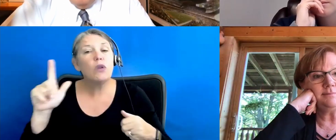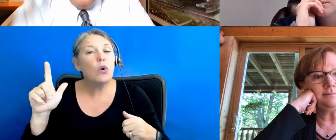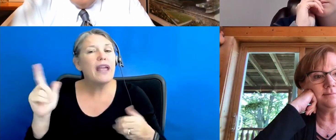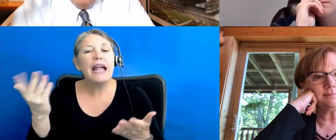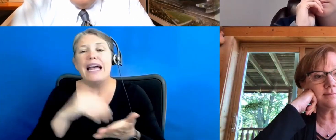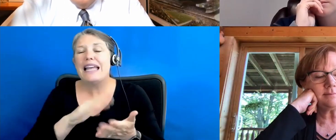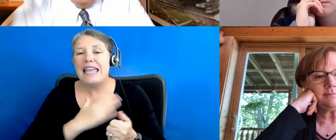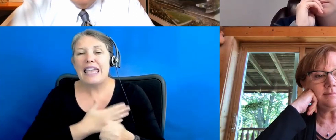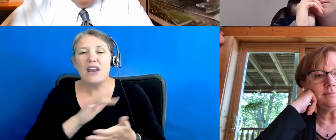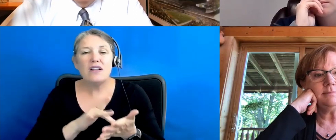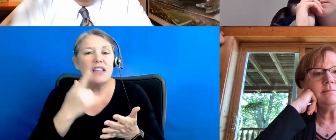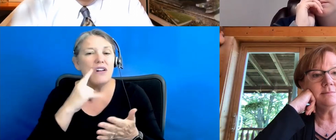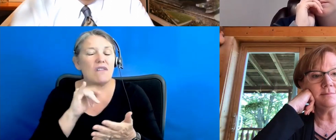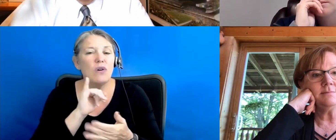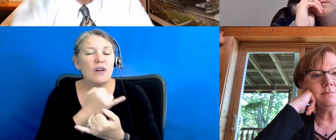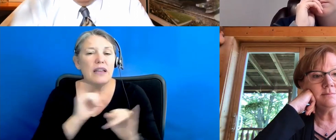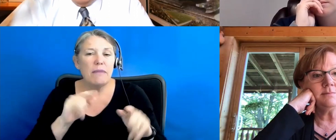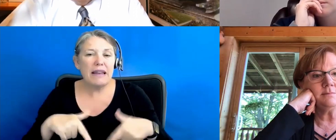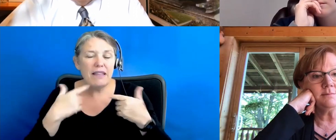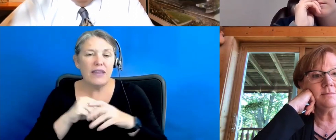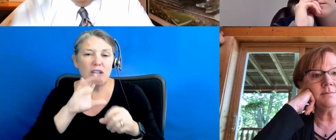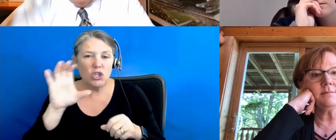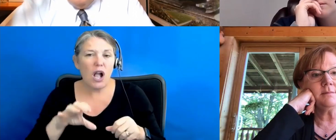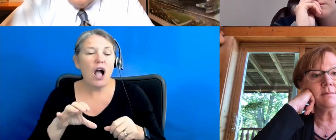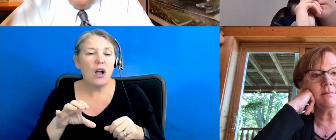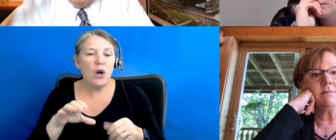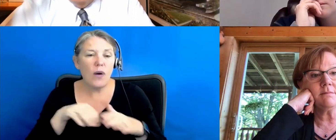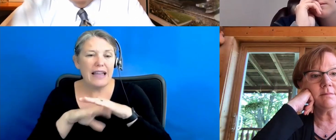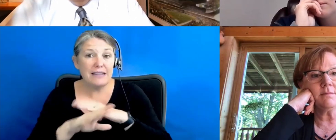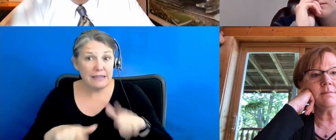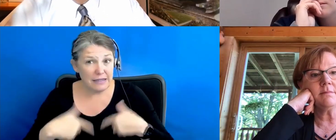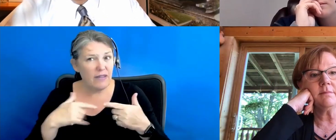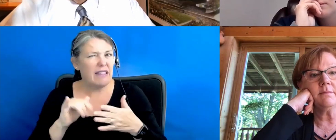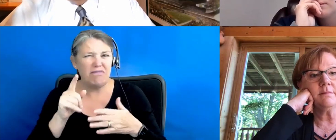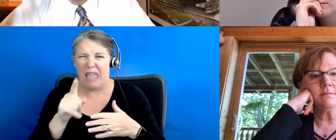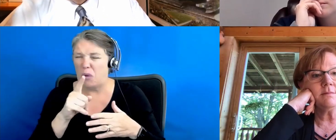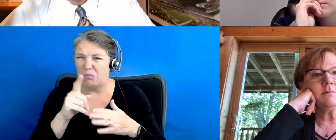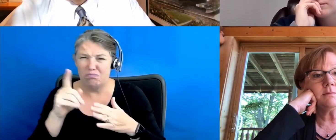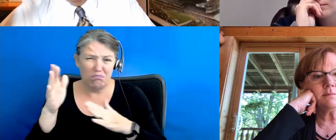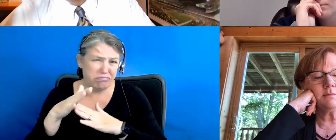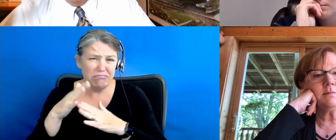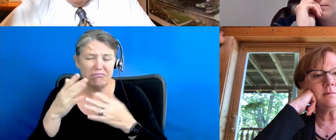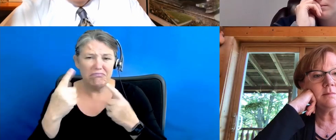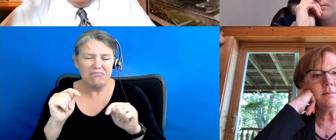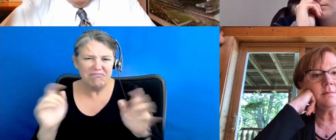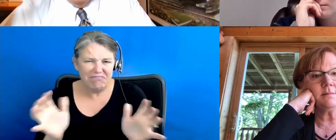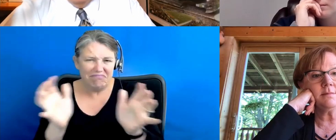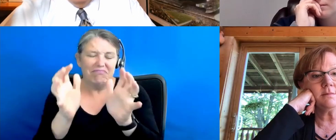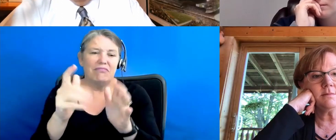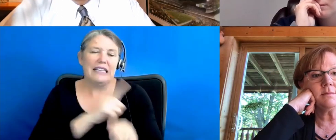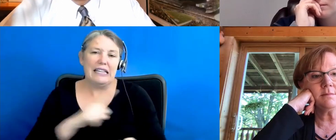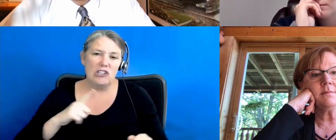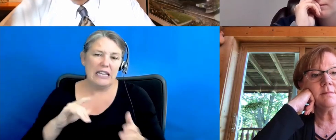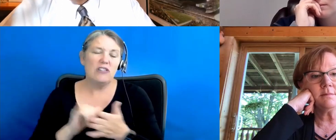again, our Center for Independent Living in Chicago, Access Living, was instrumental in pushing legislation that was passed in